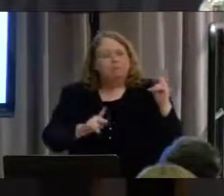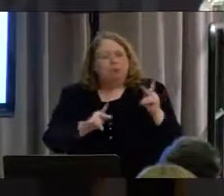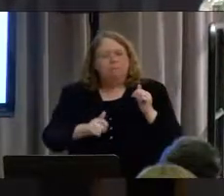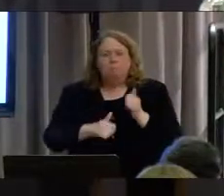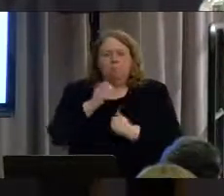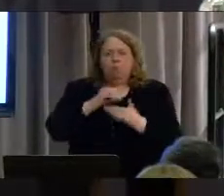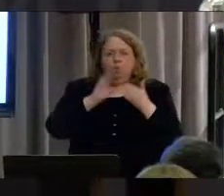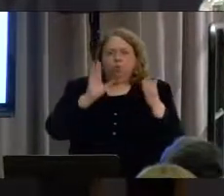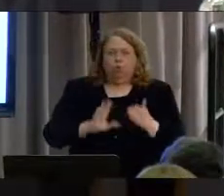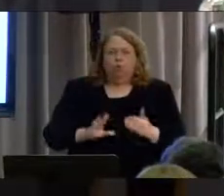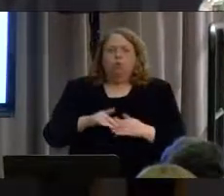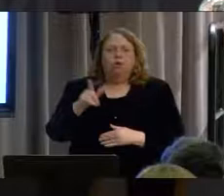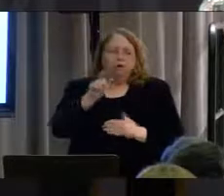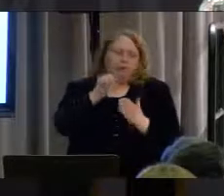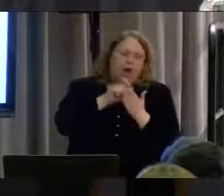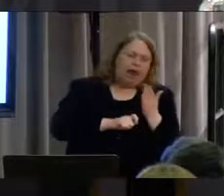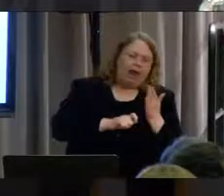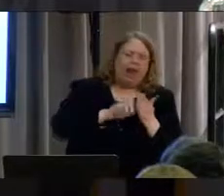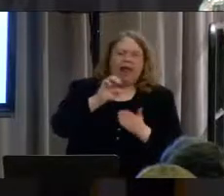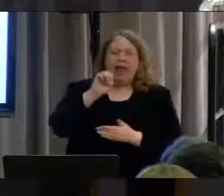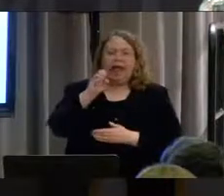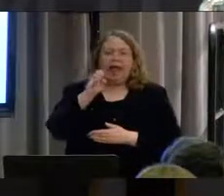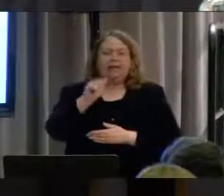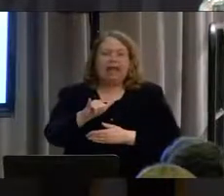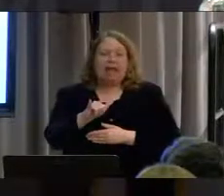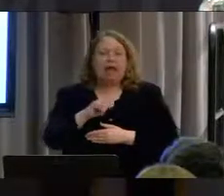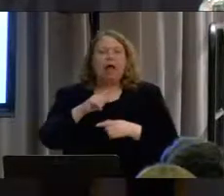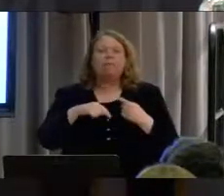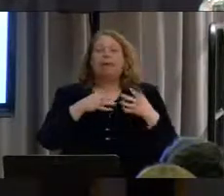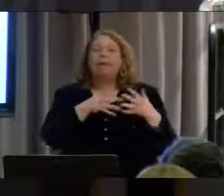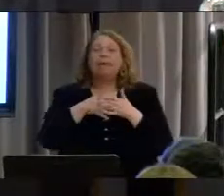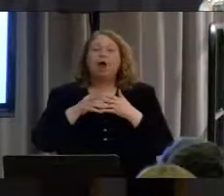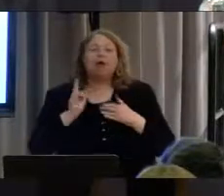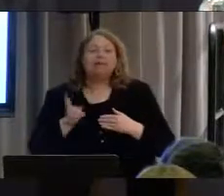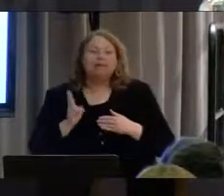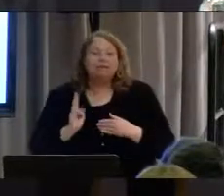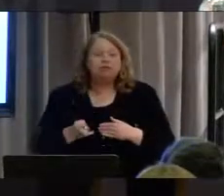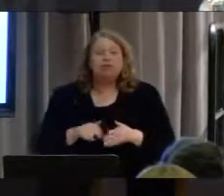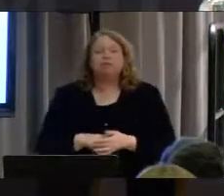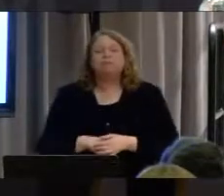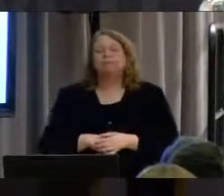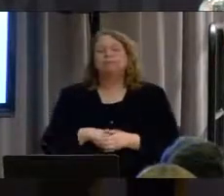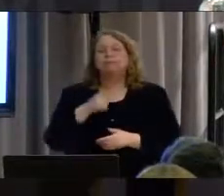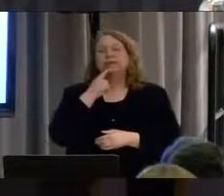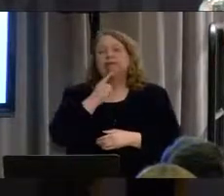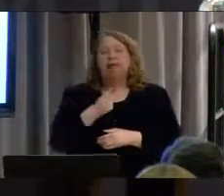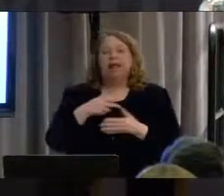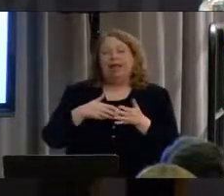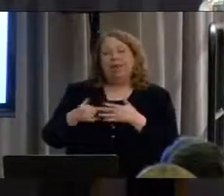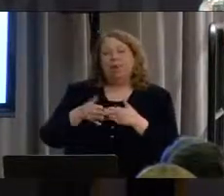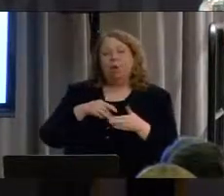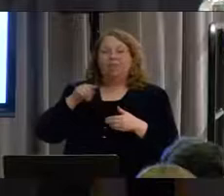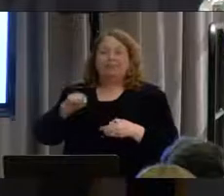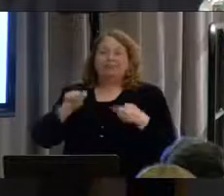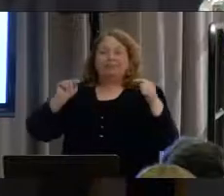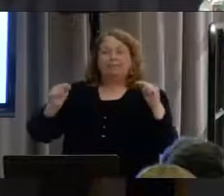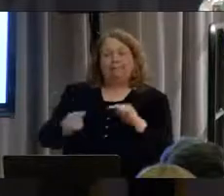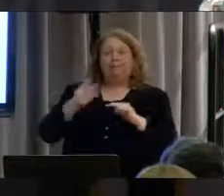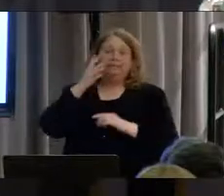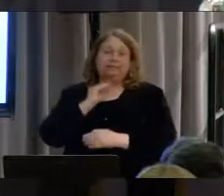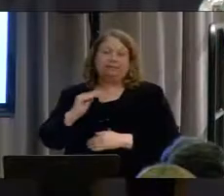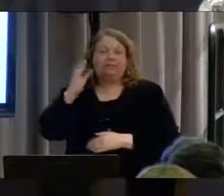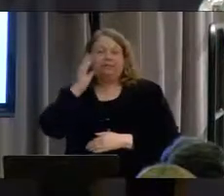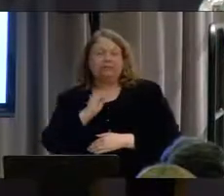students showing up and they write an essay, they feel like every essay about American history has to end with, And despite this painful episode, we